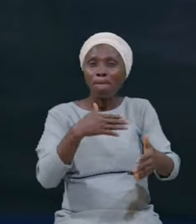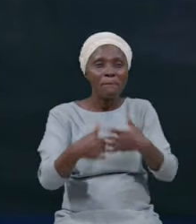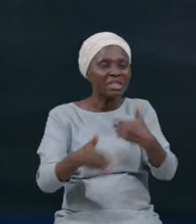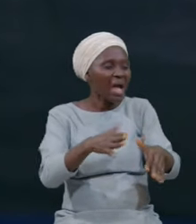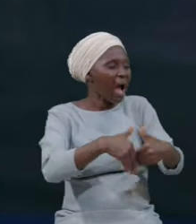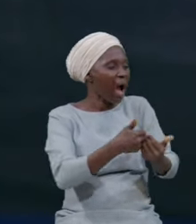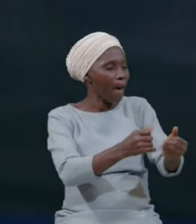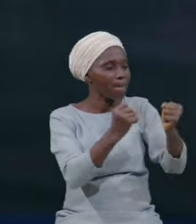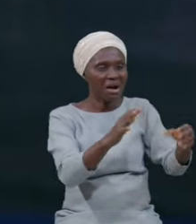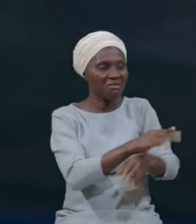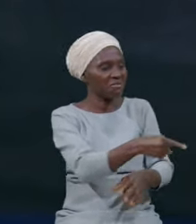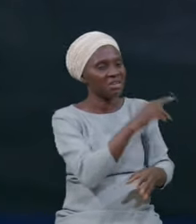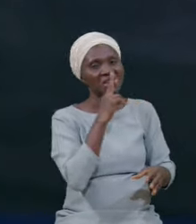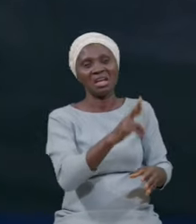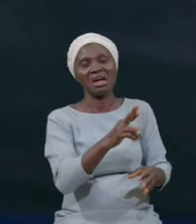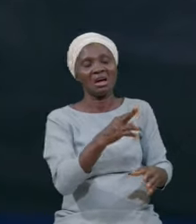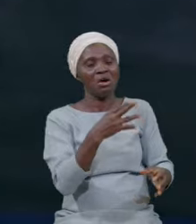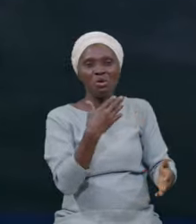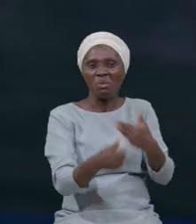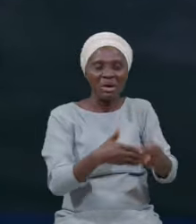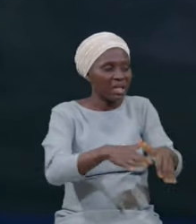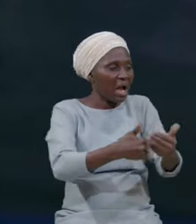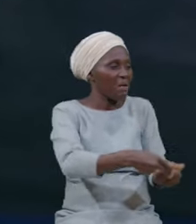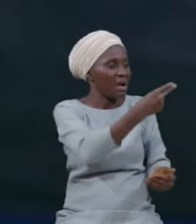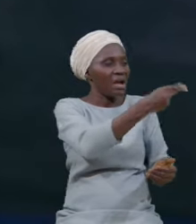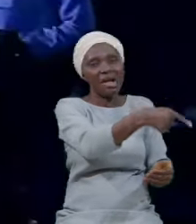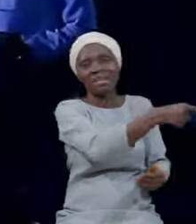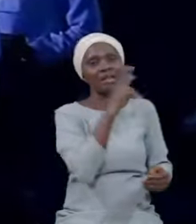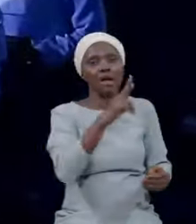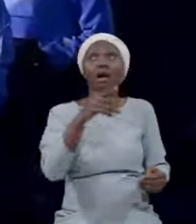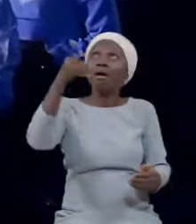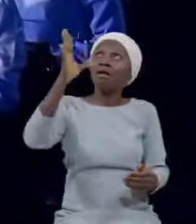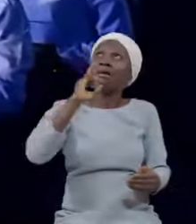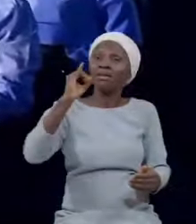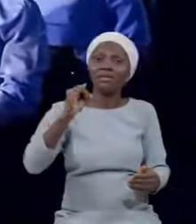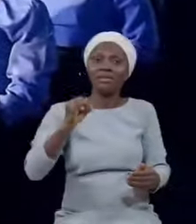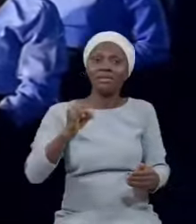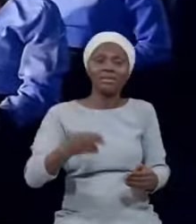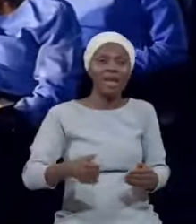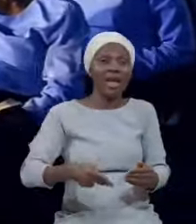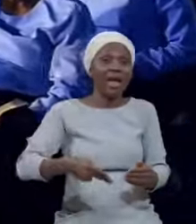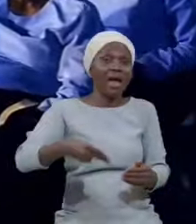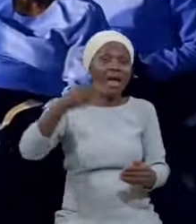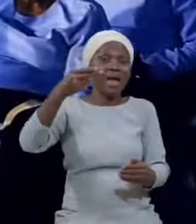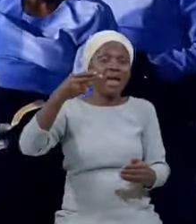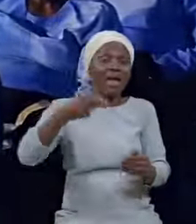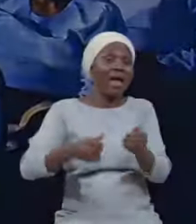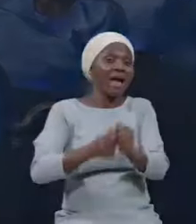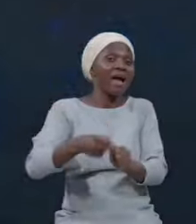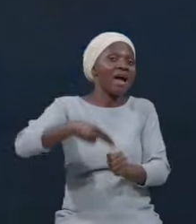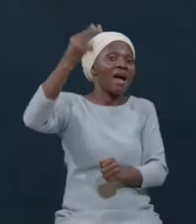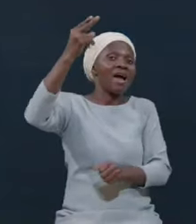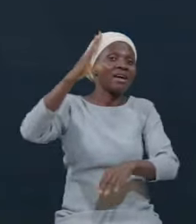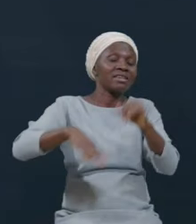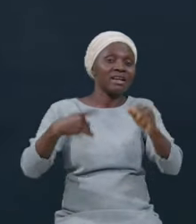are, the Almighty is higher than the highest. And the highest will be your defense. And then